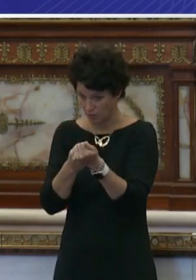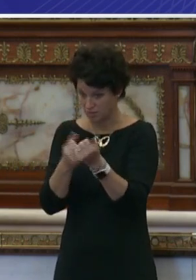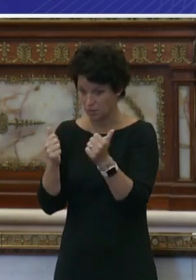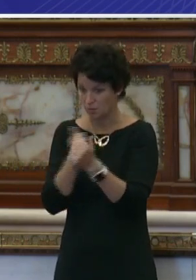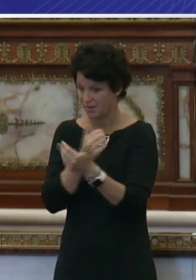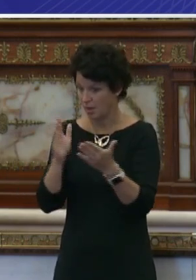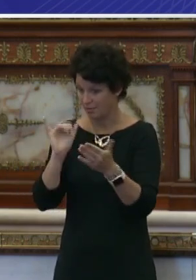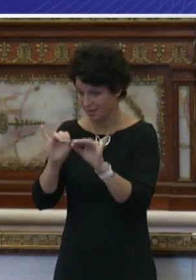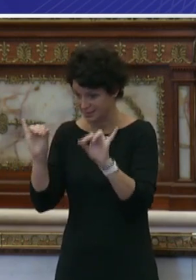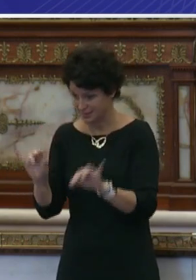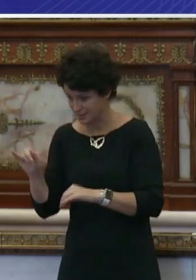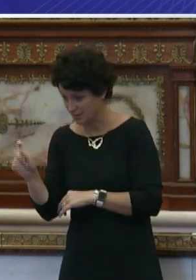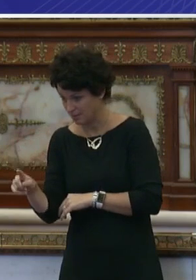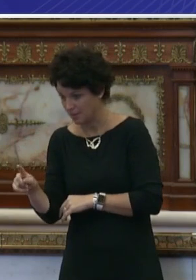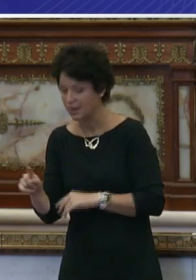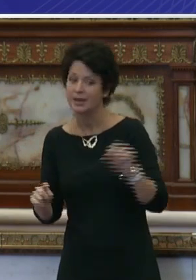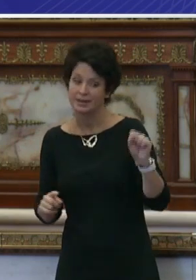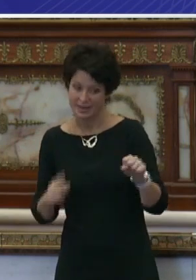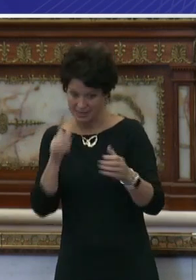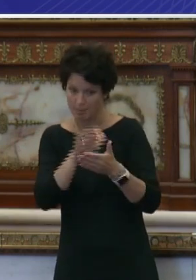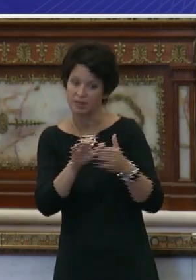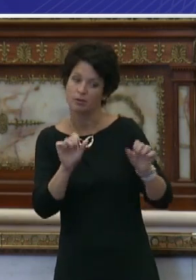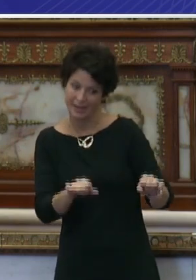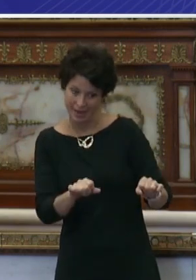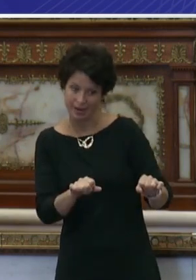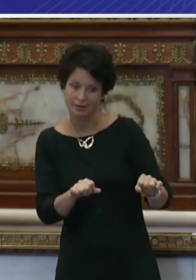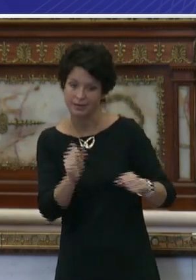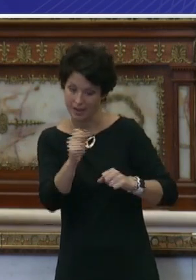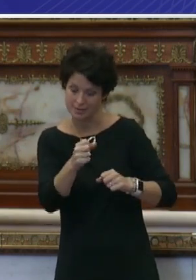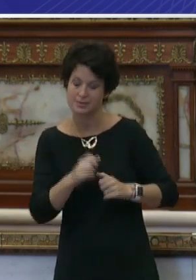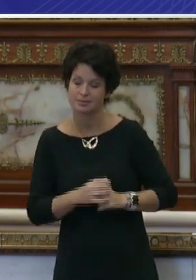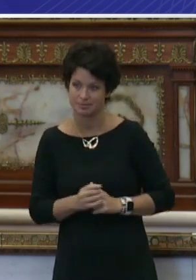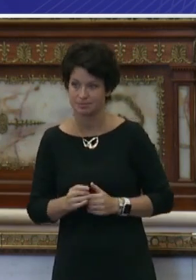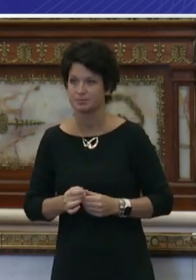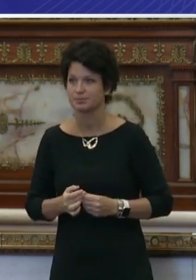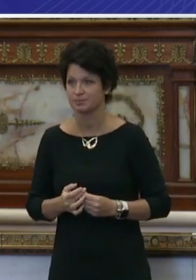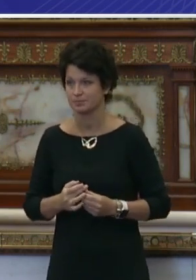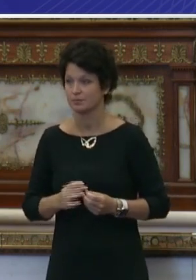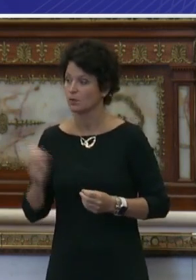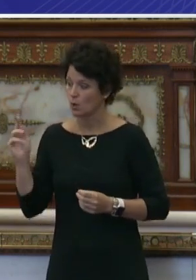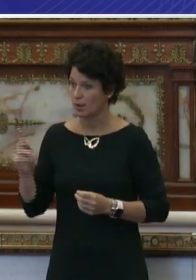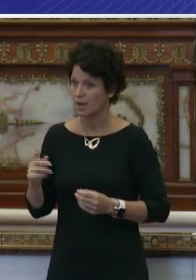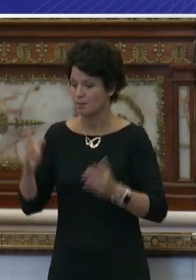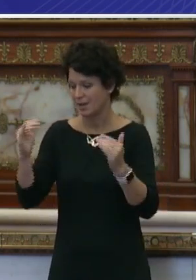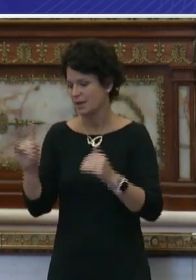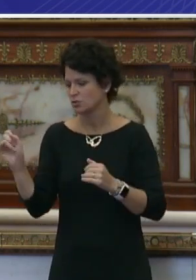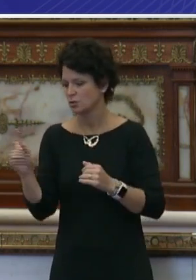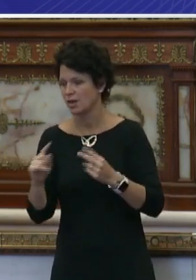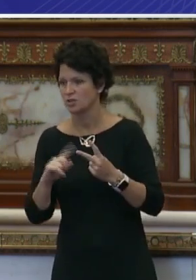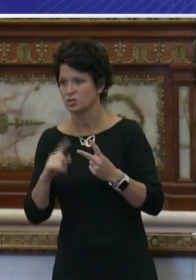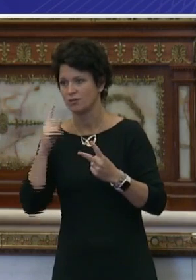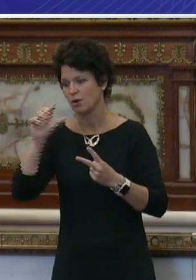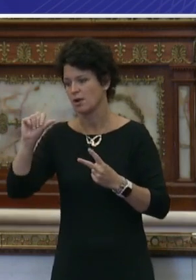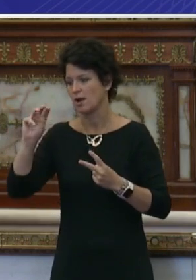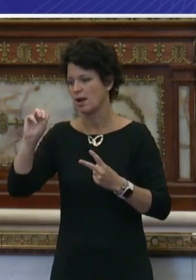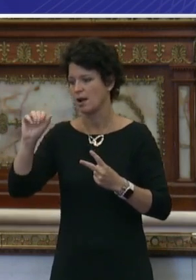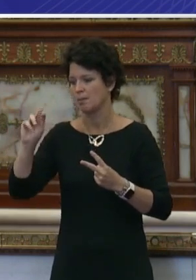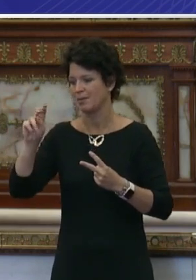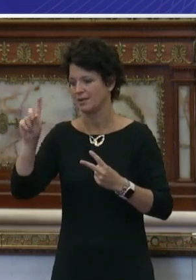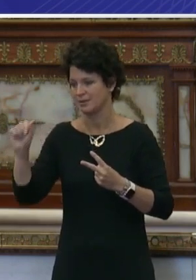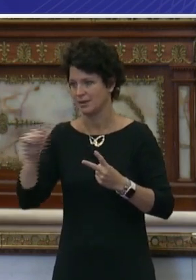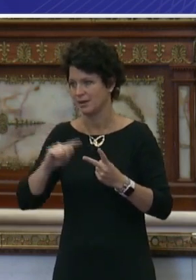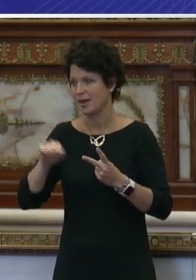benefit system? Yes. Yeah, I believe we can. Yes. Okay. And my next question is for Amanda. Has